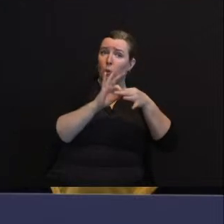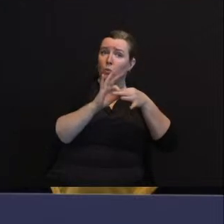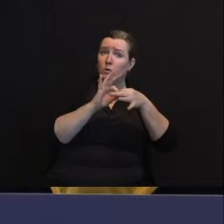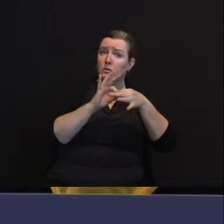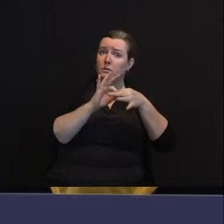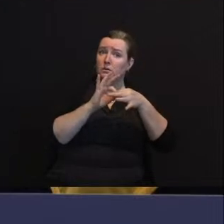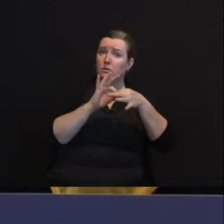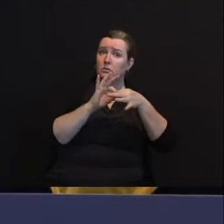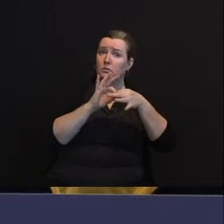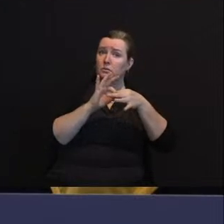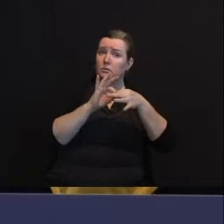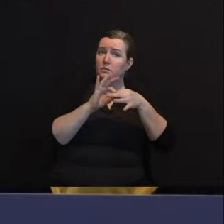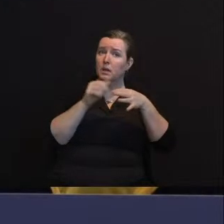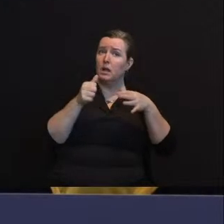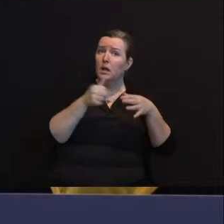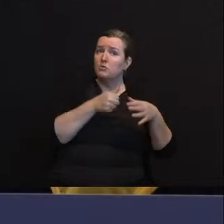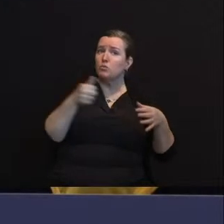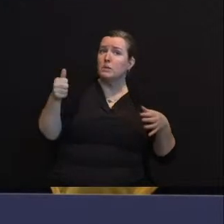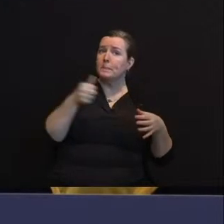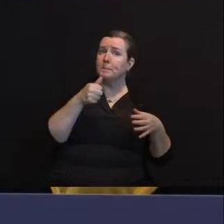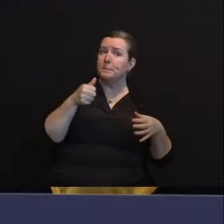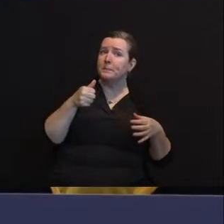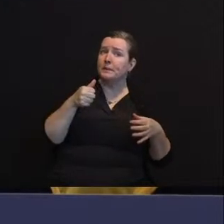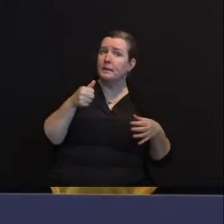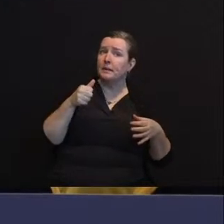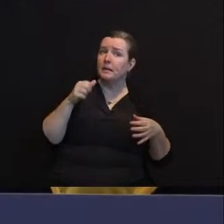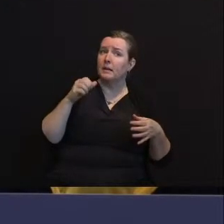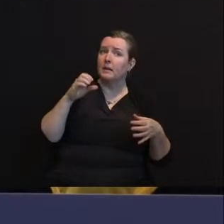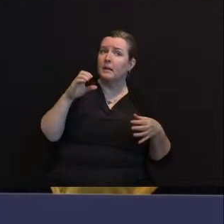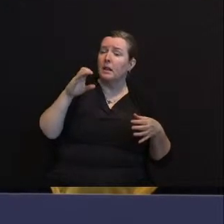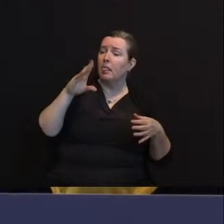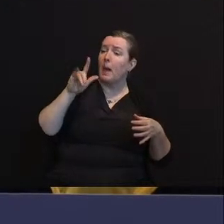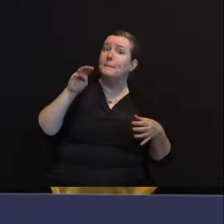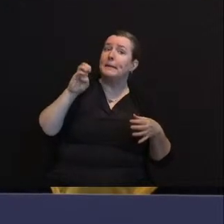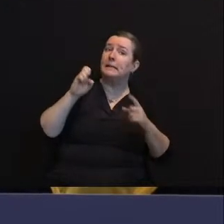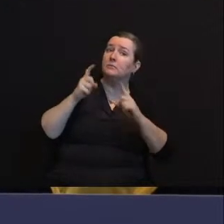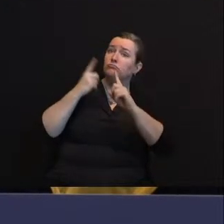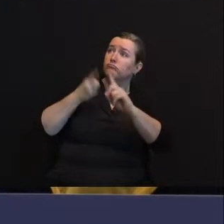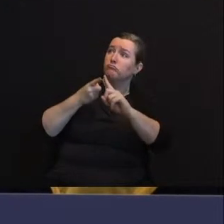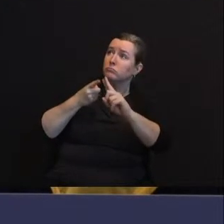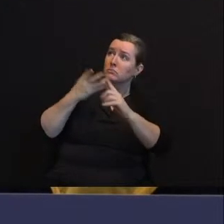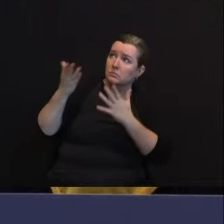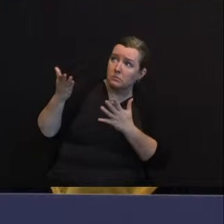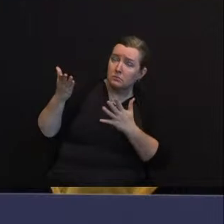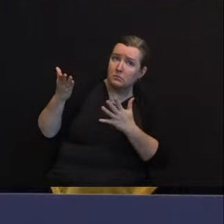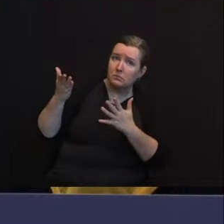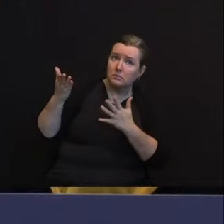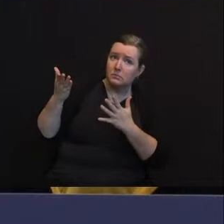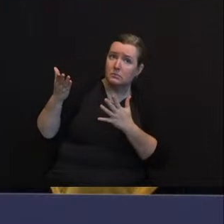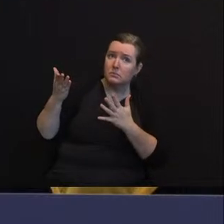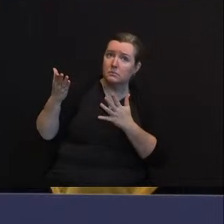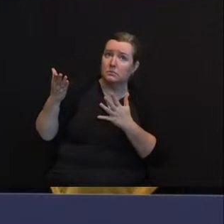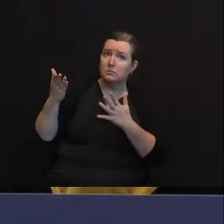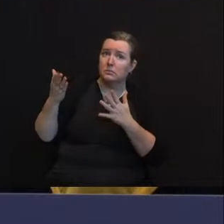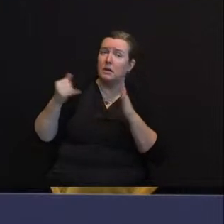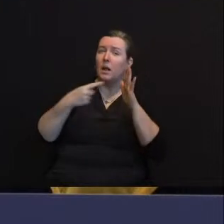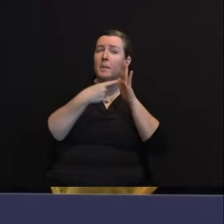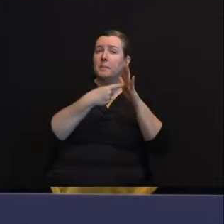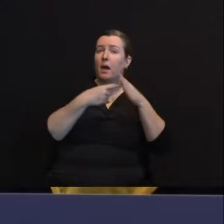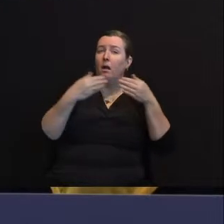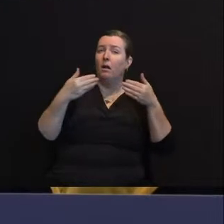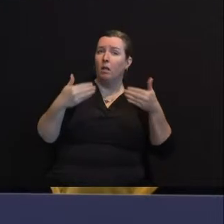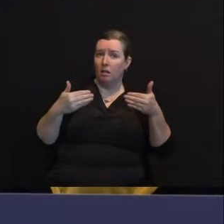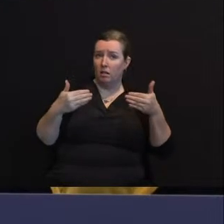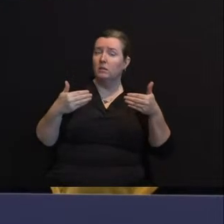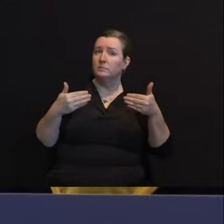if no, why not? Given what the worst case scenario prediction shows, what metrics specifically will you need to see happen before